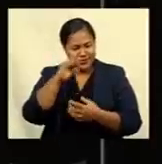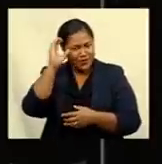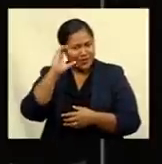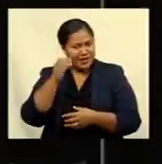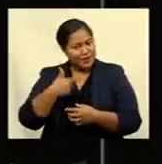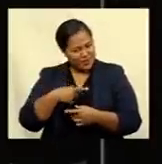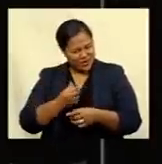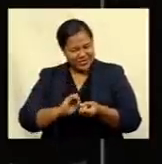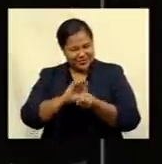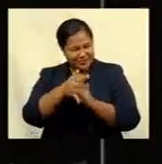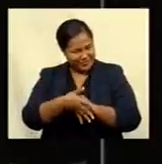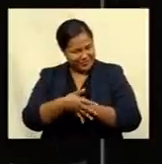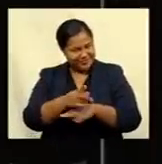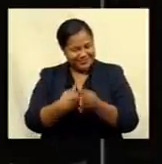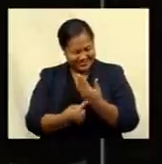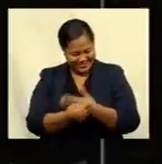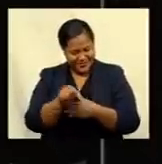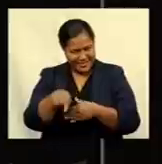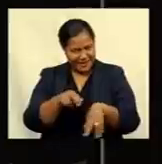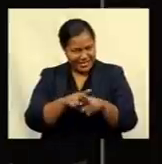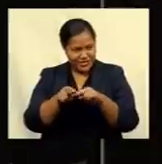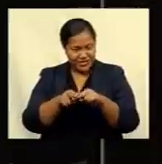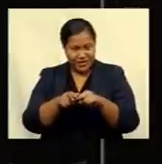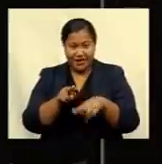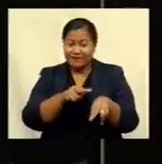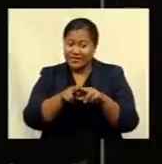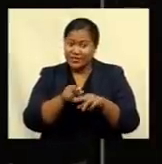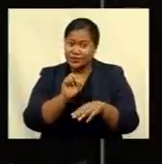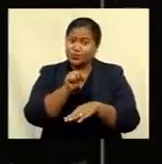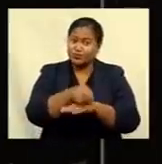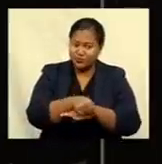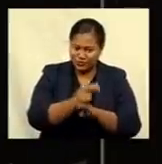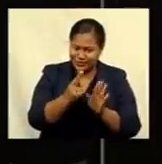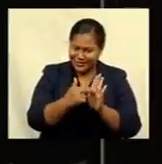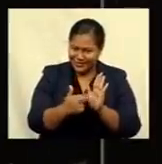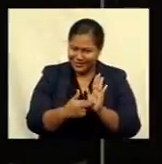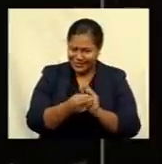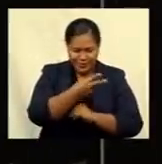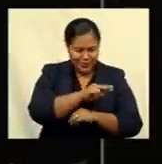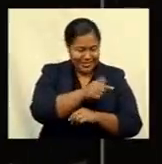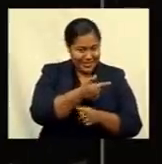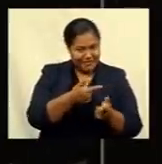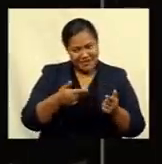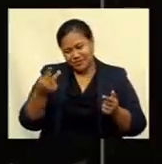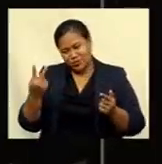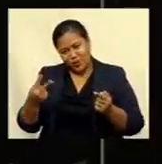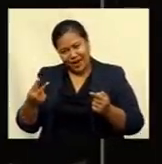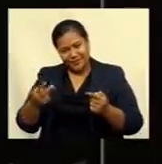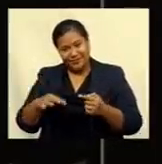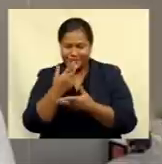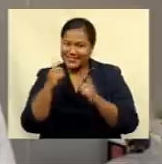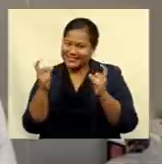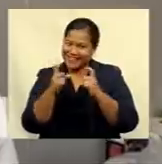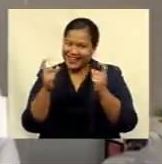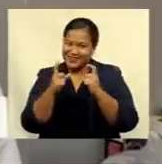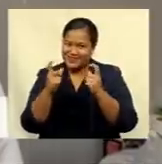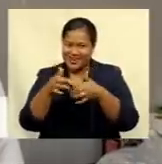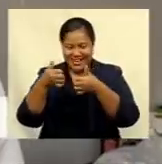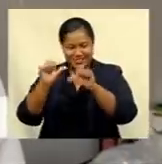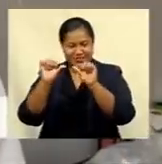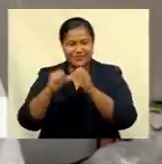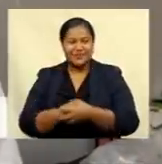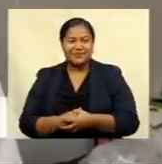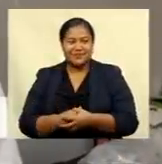the COVID-19 pandemic. Fiji beat New Zealand 27-12 last night to win the second ever gold in the Olympics. That game plan